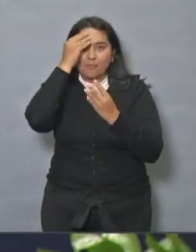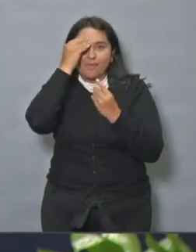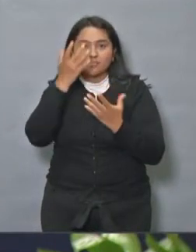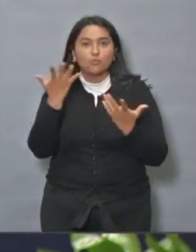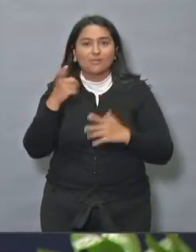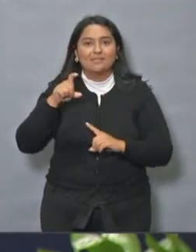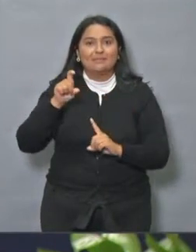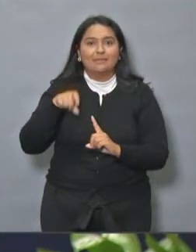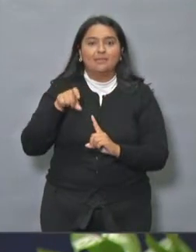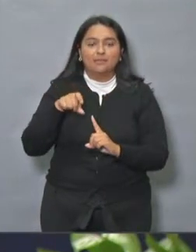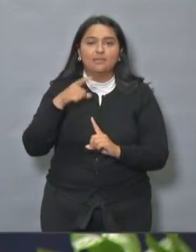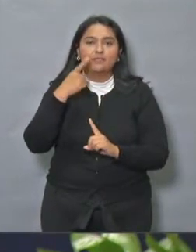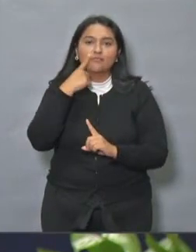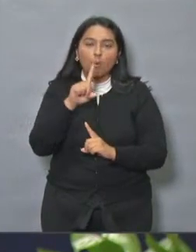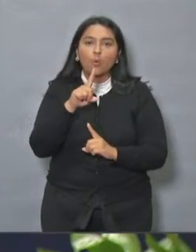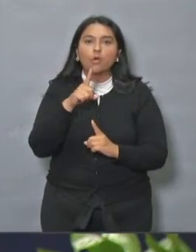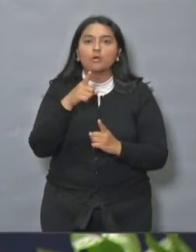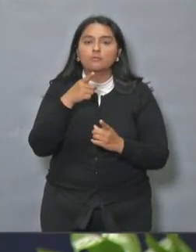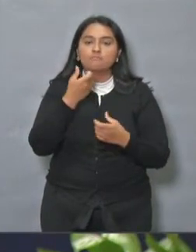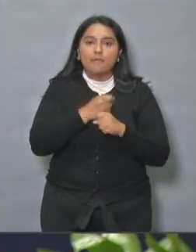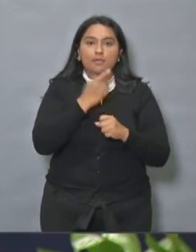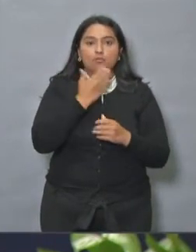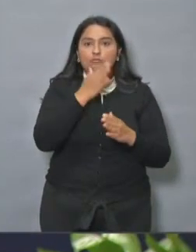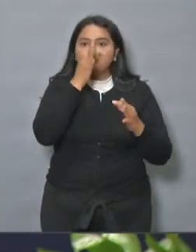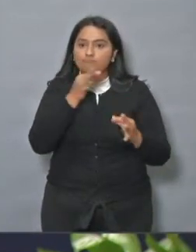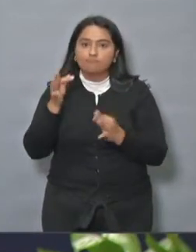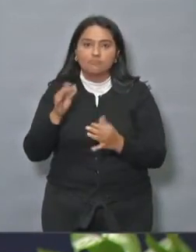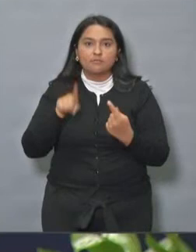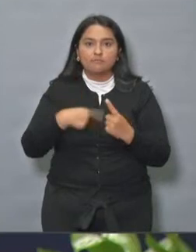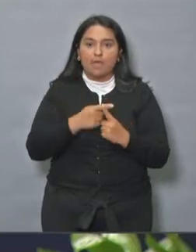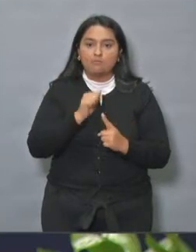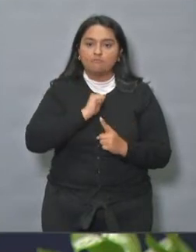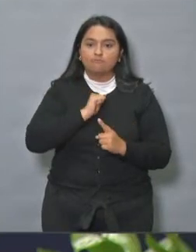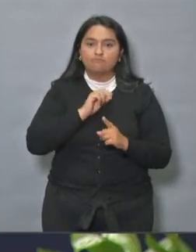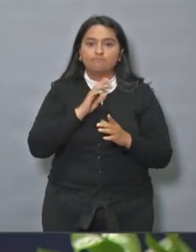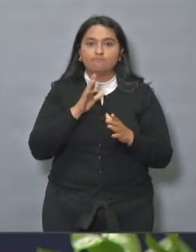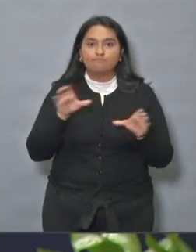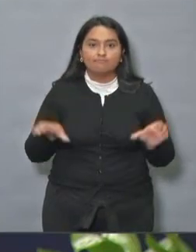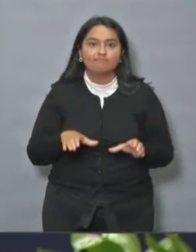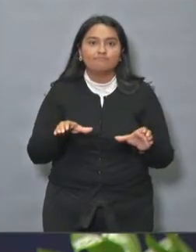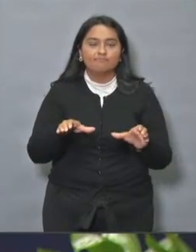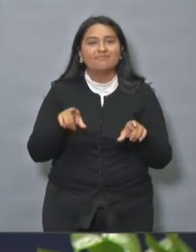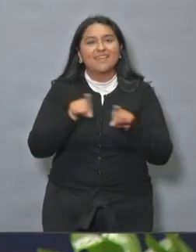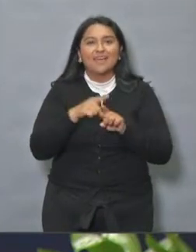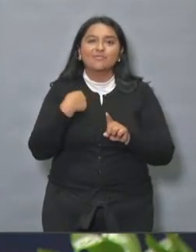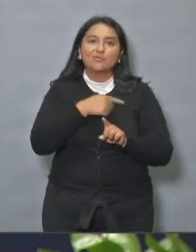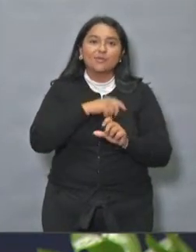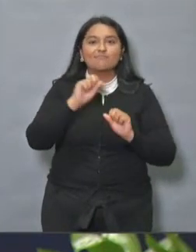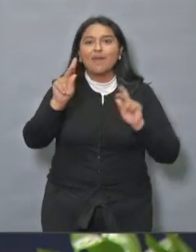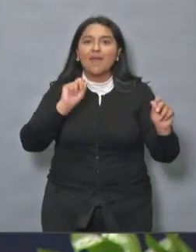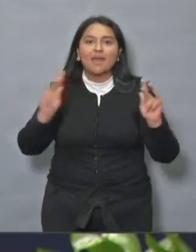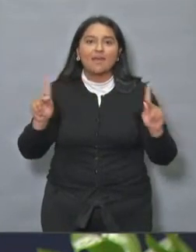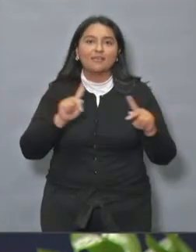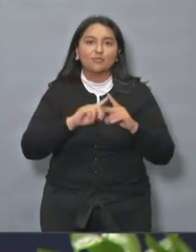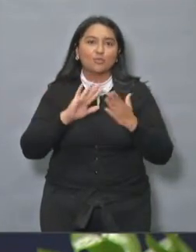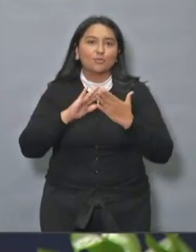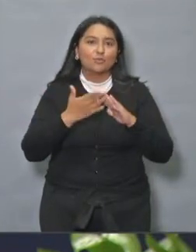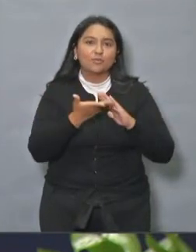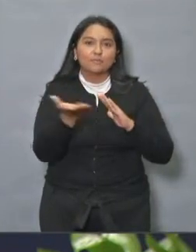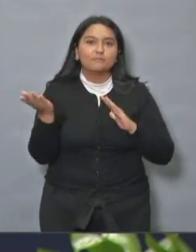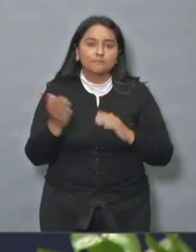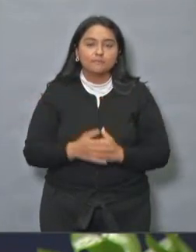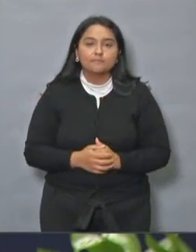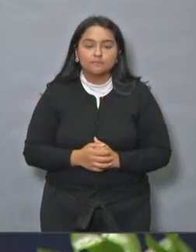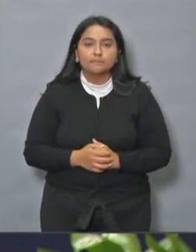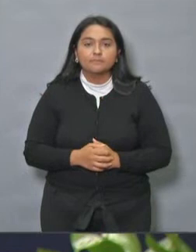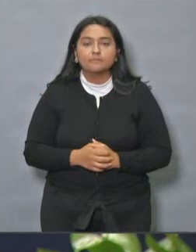them make good choices about their behaviors as we all begin to venture back into our communities. In order for us to get back